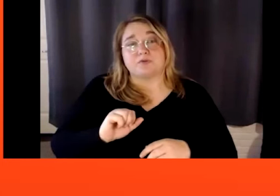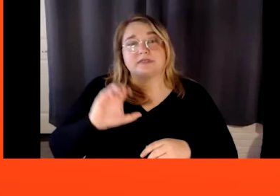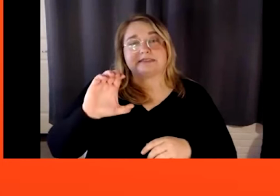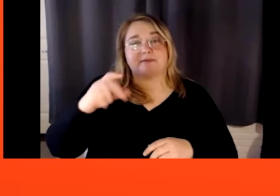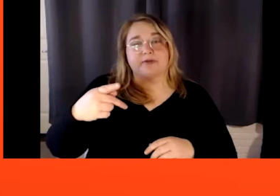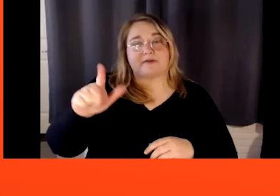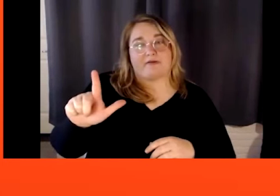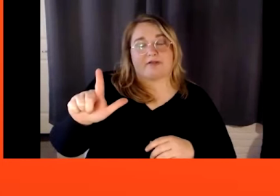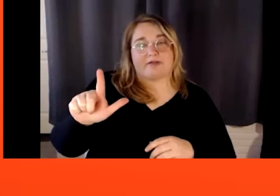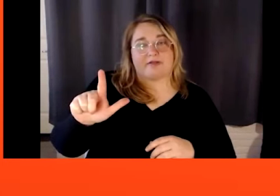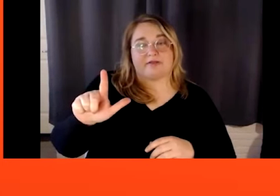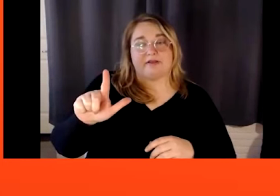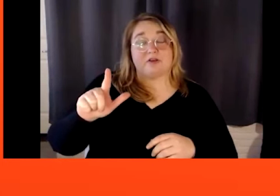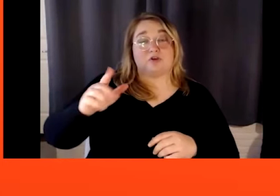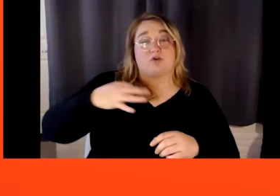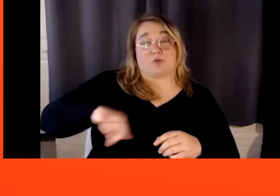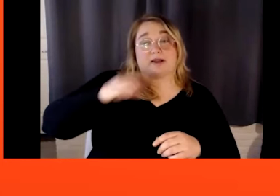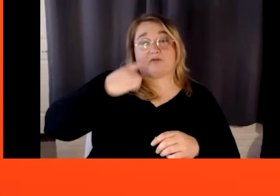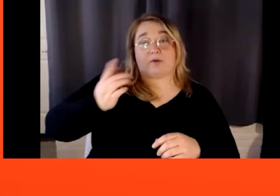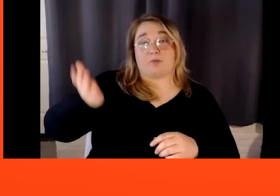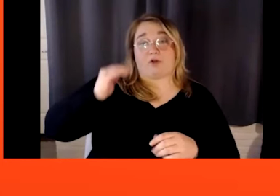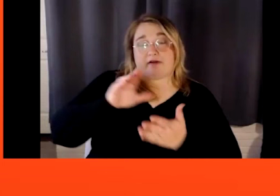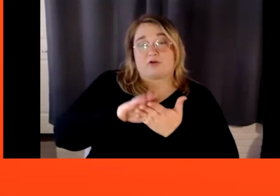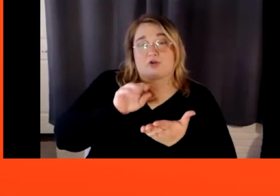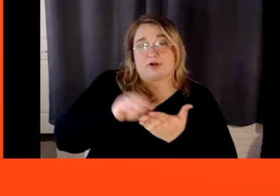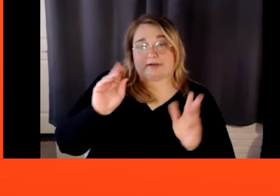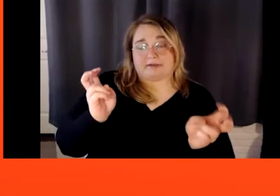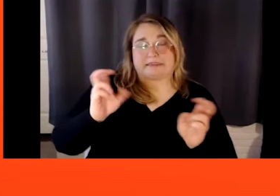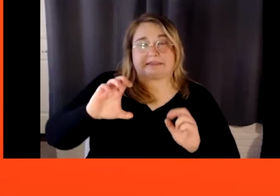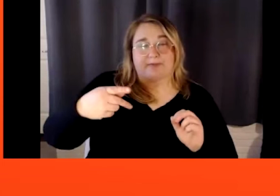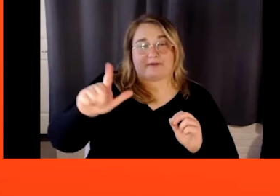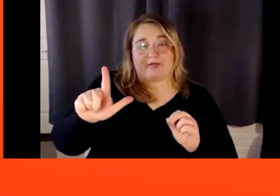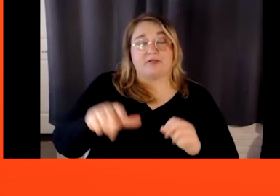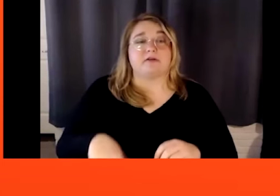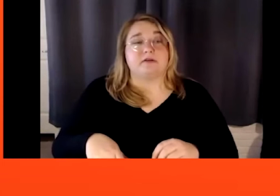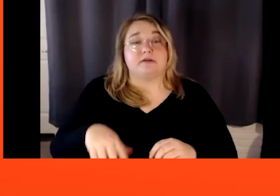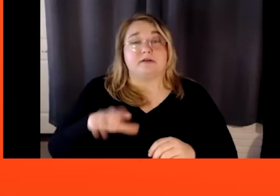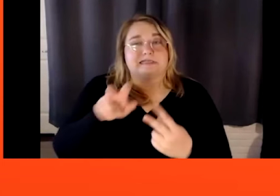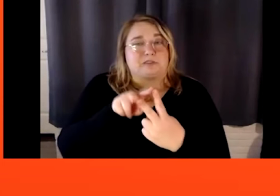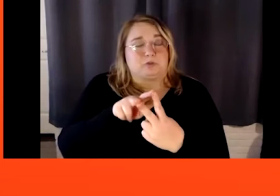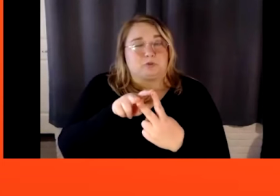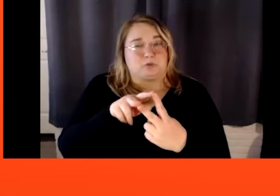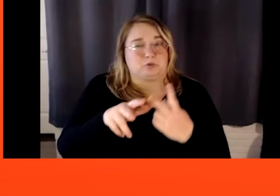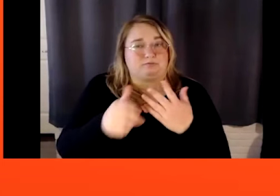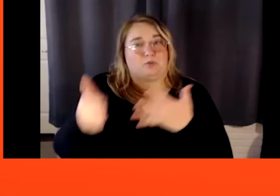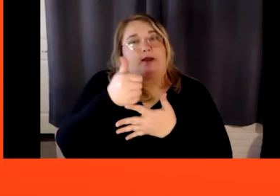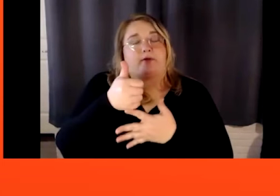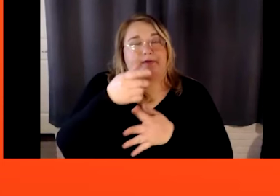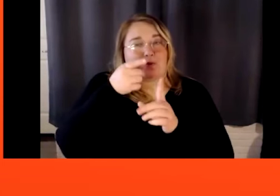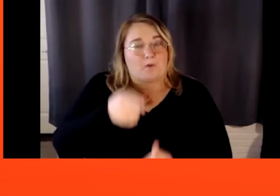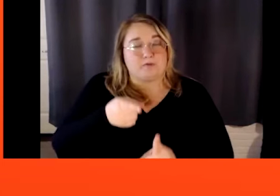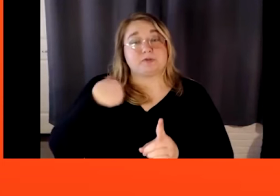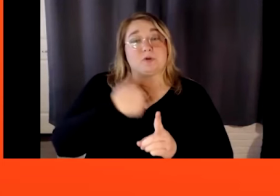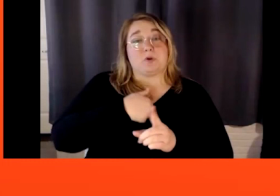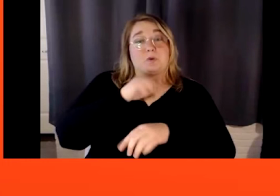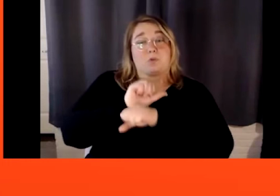CPL, credit for prior learning. So those are our two primary goals, and we're working under a grant, and